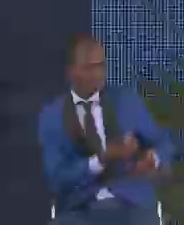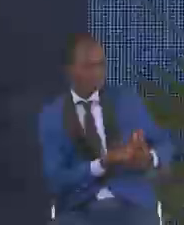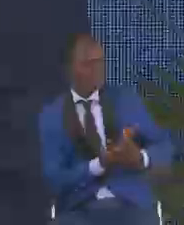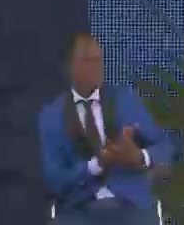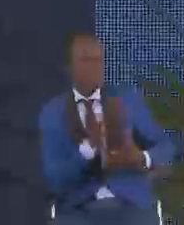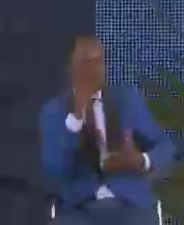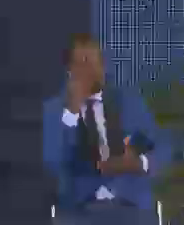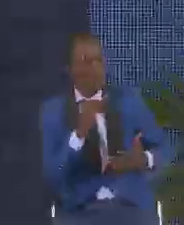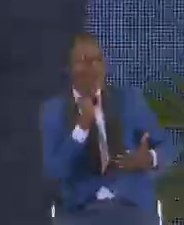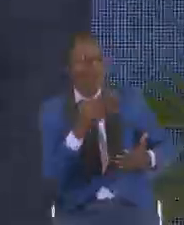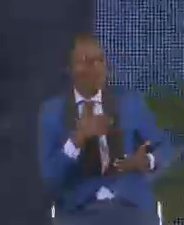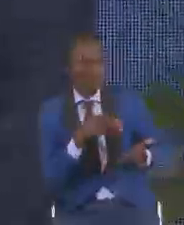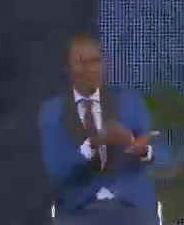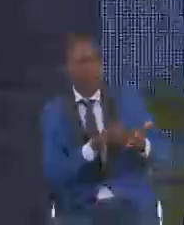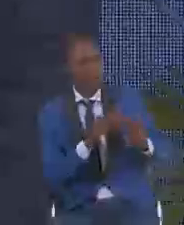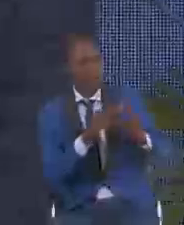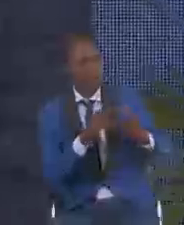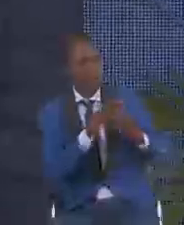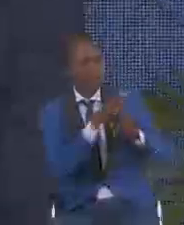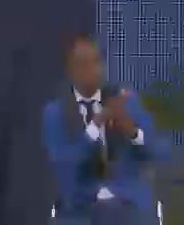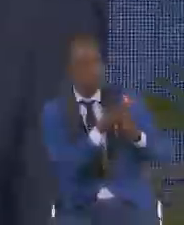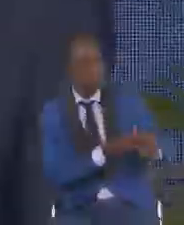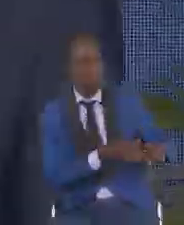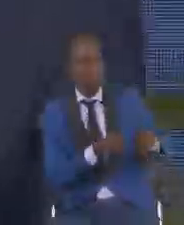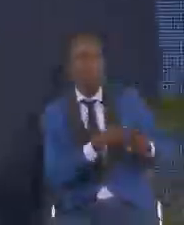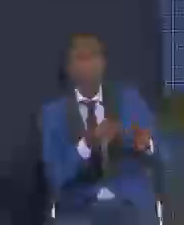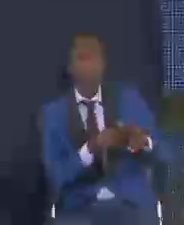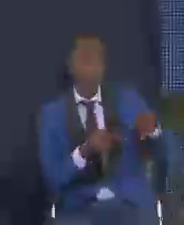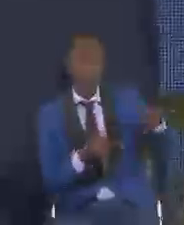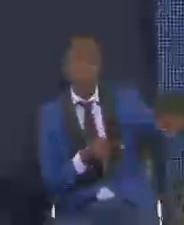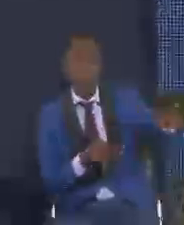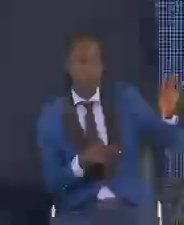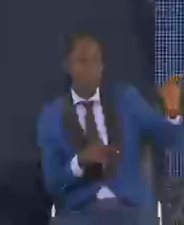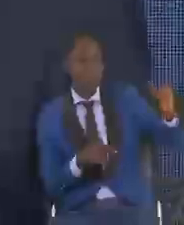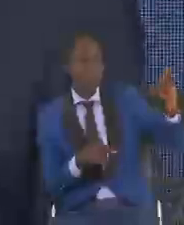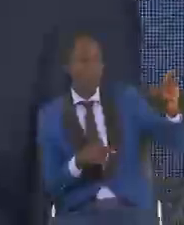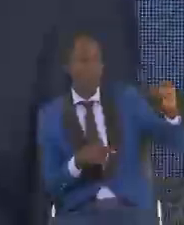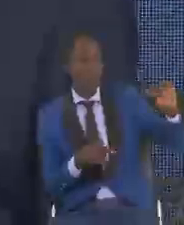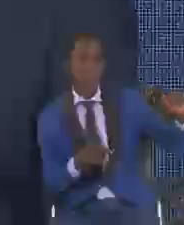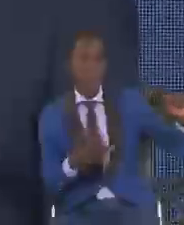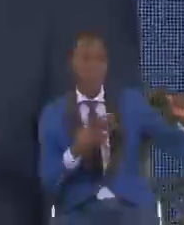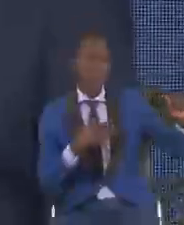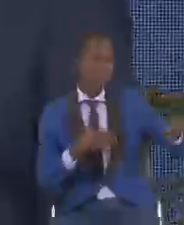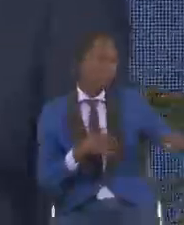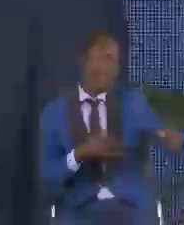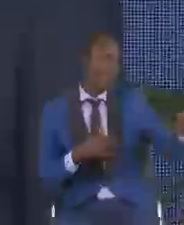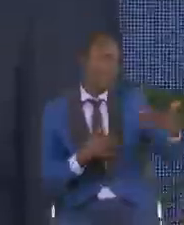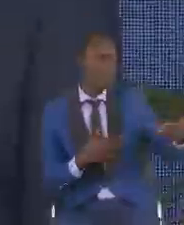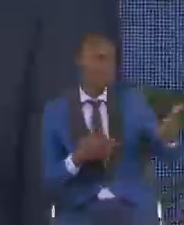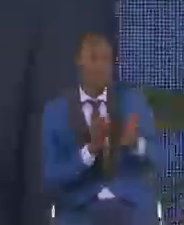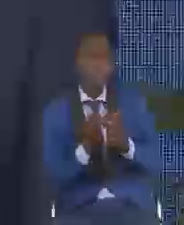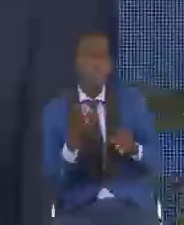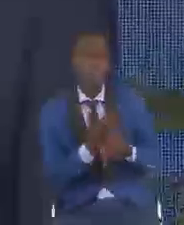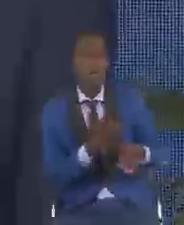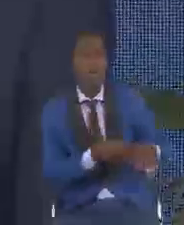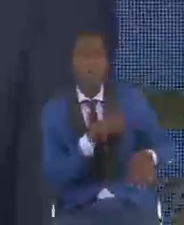my own so slow like this? Well, cocoa and all that other things that take long time